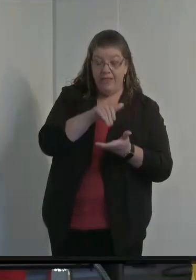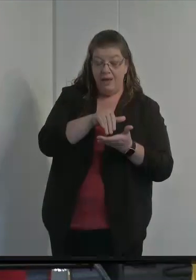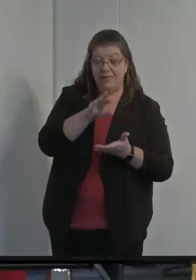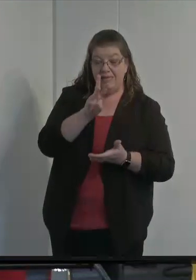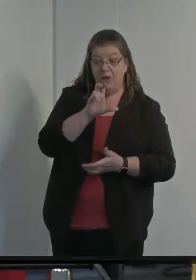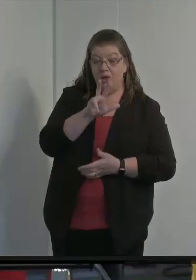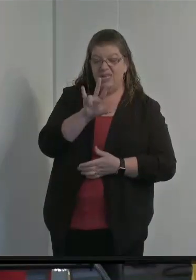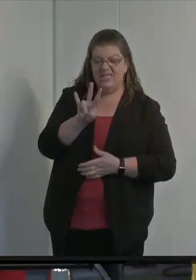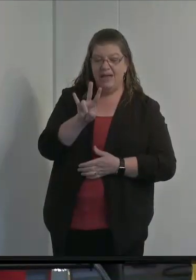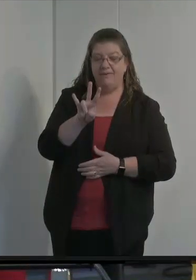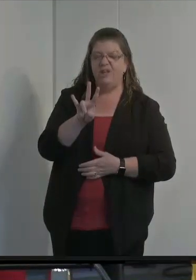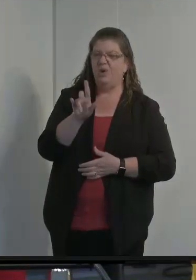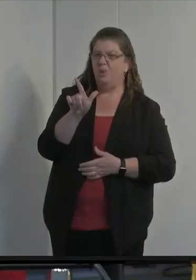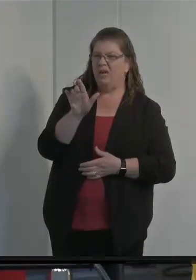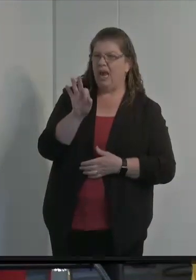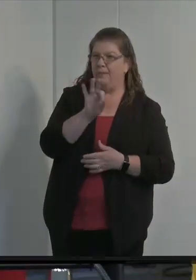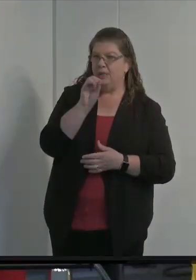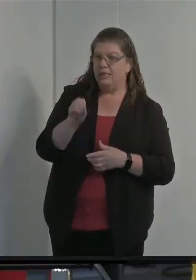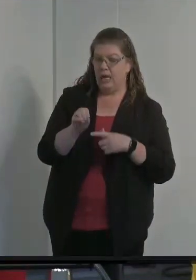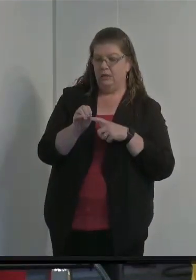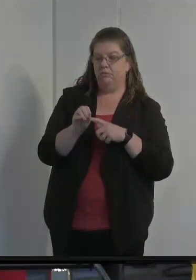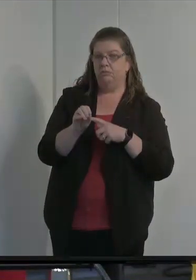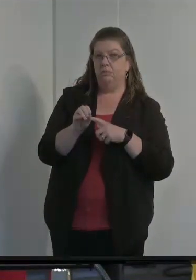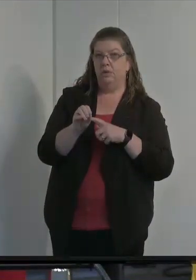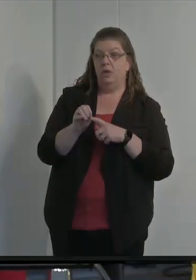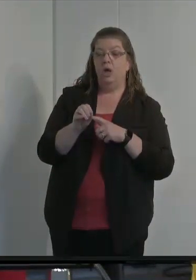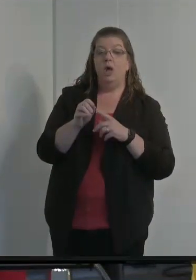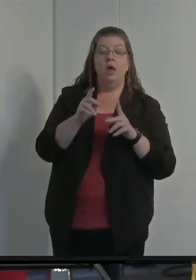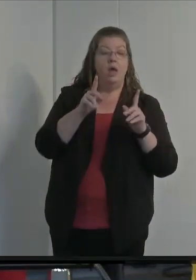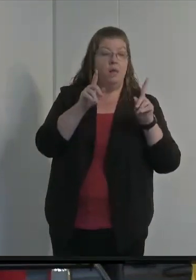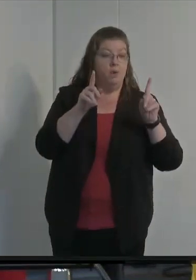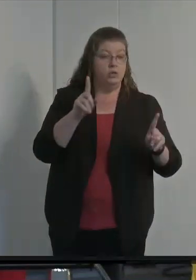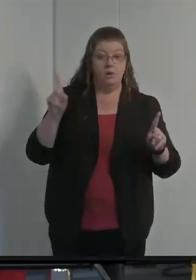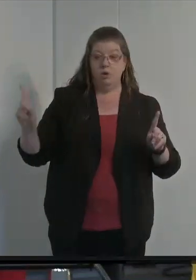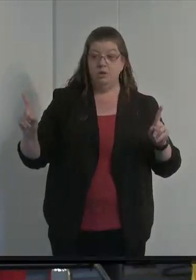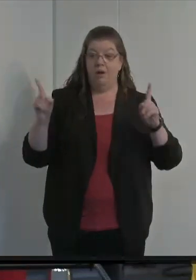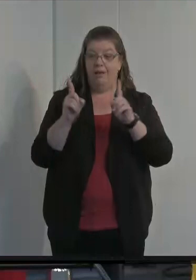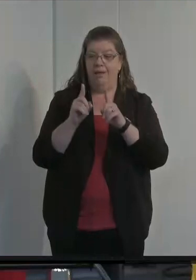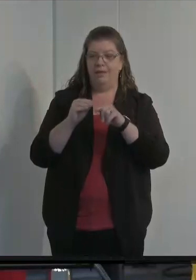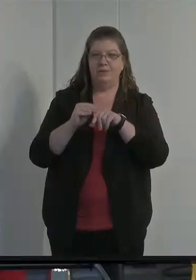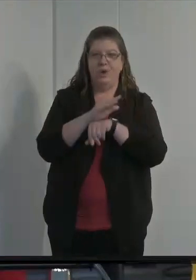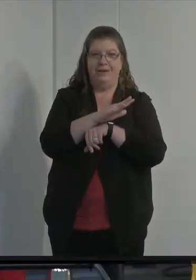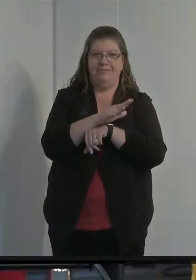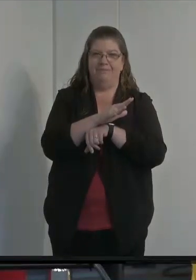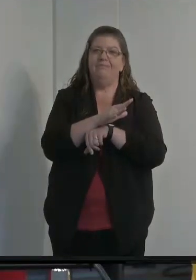1,637, or 29%, are person-to-person spread in the community.